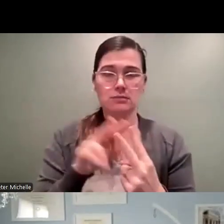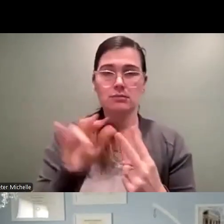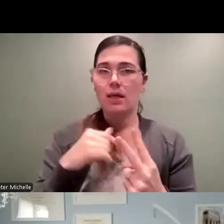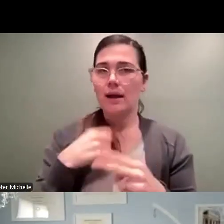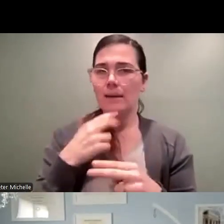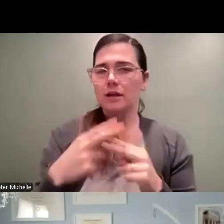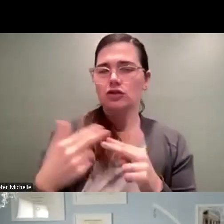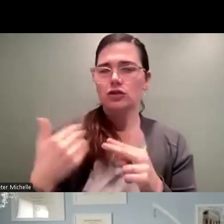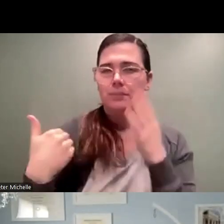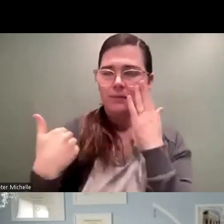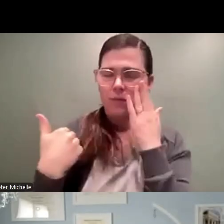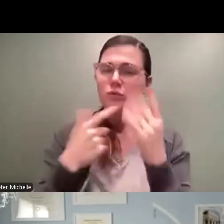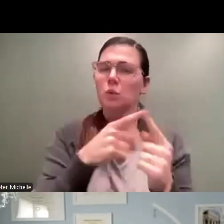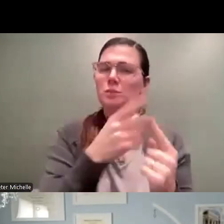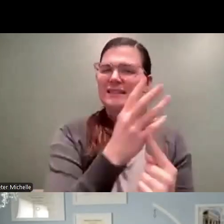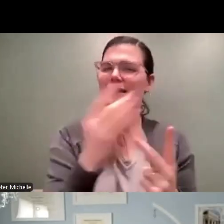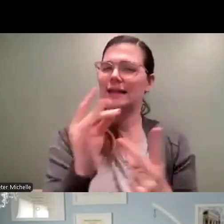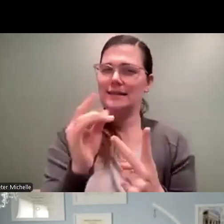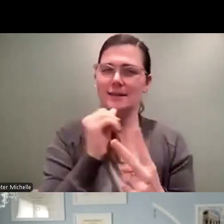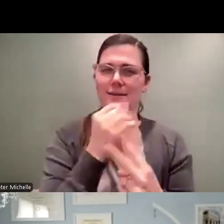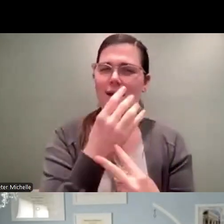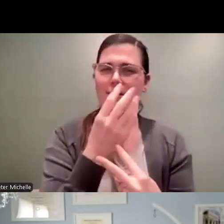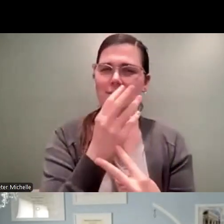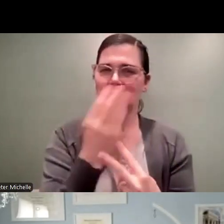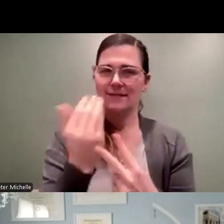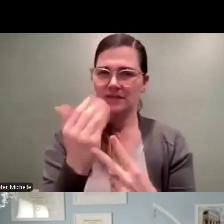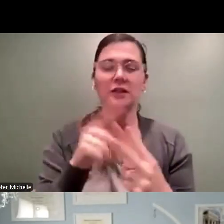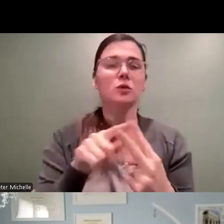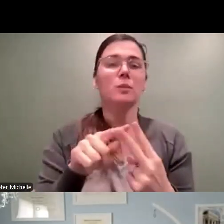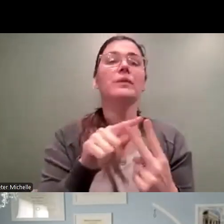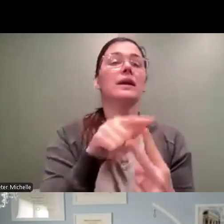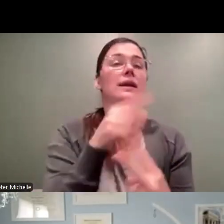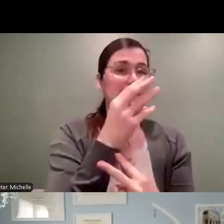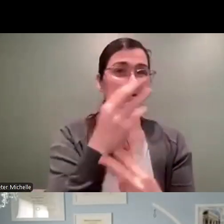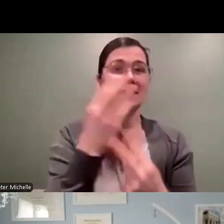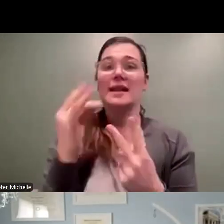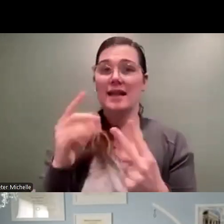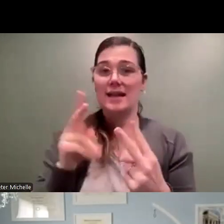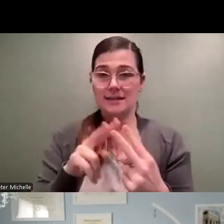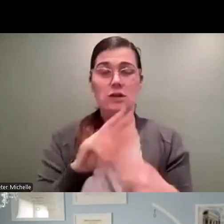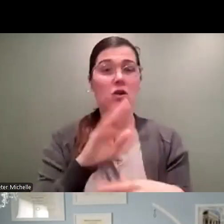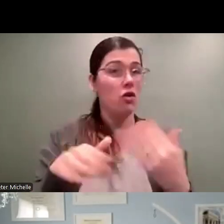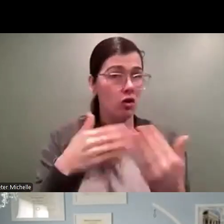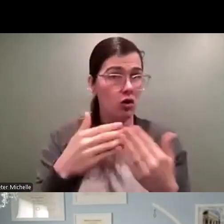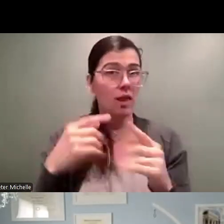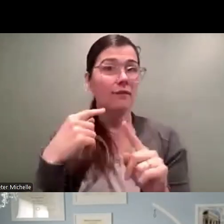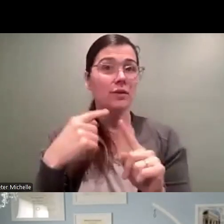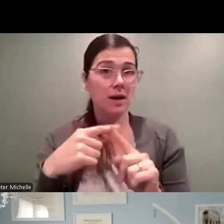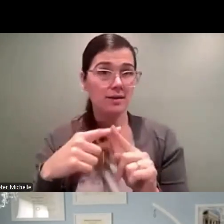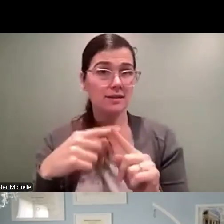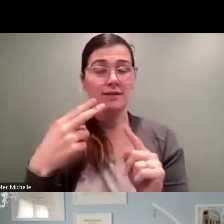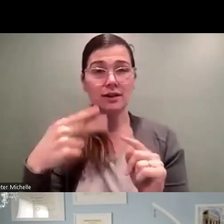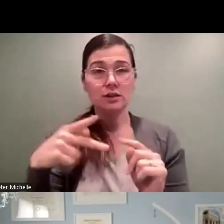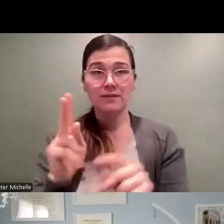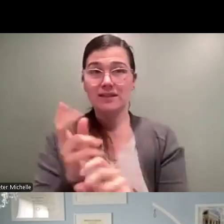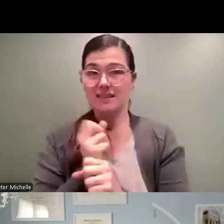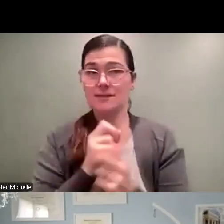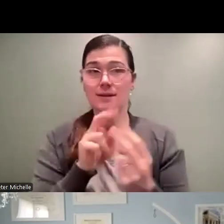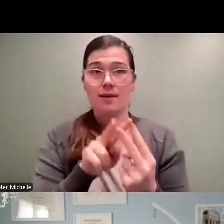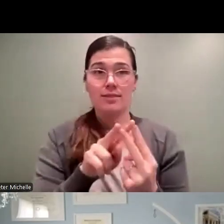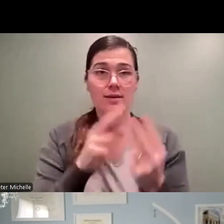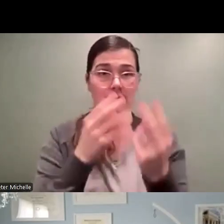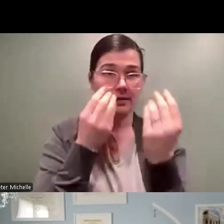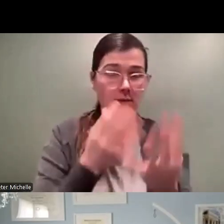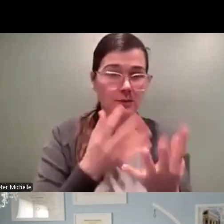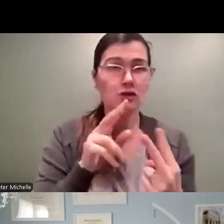then other. And so all of our positive HPVs get that information, and we use that to decide what